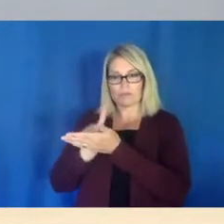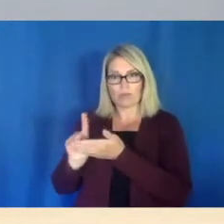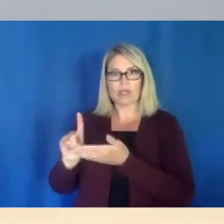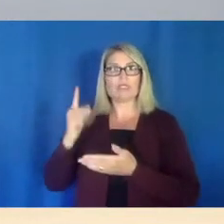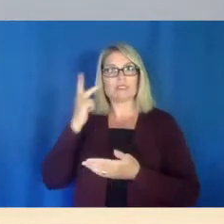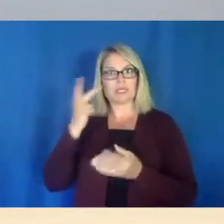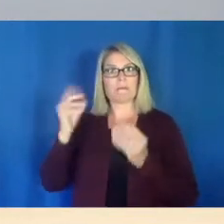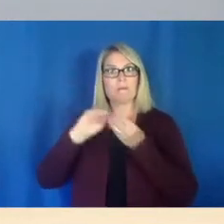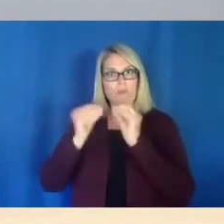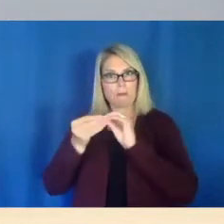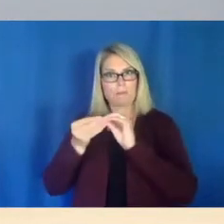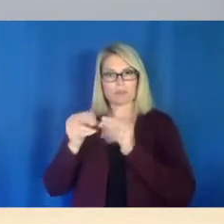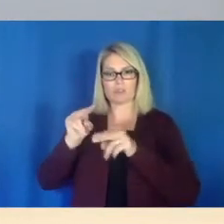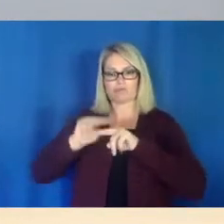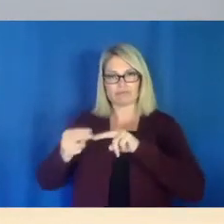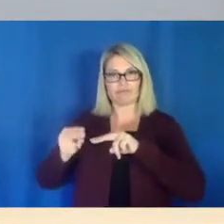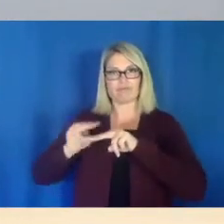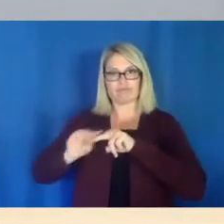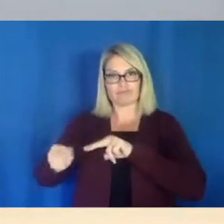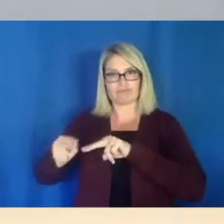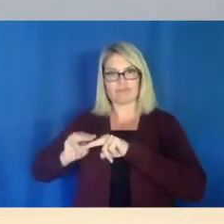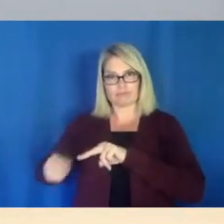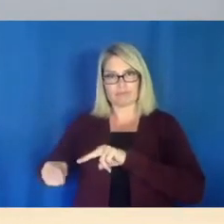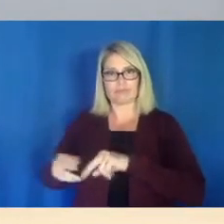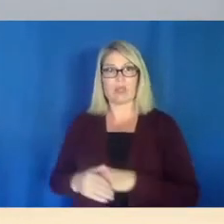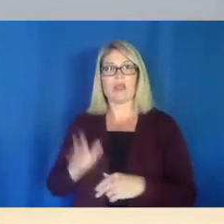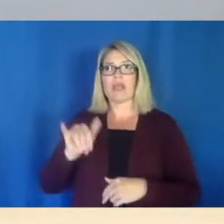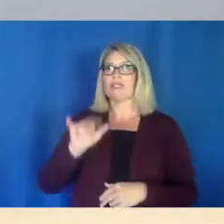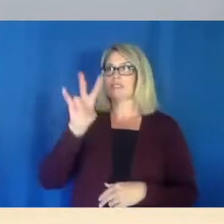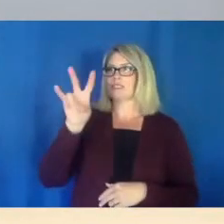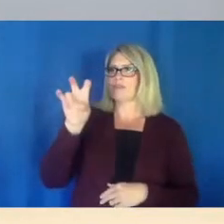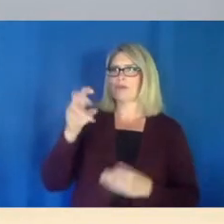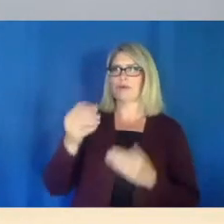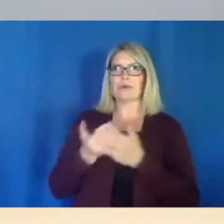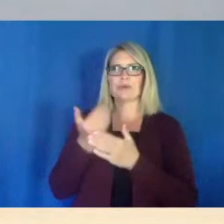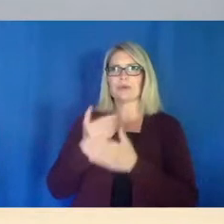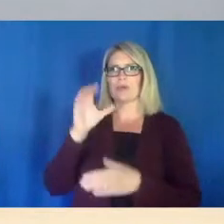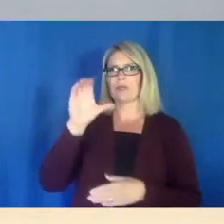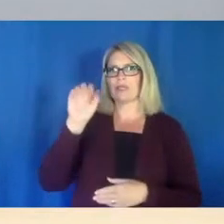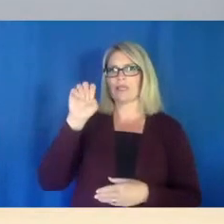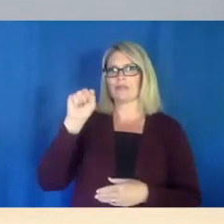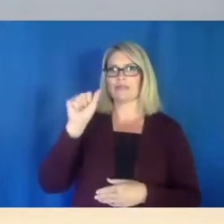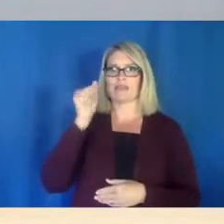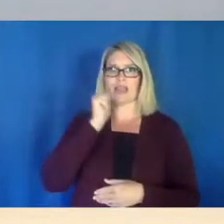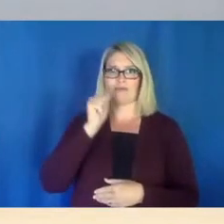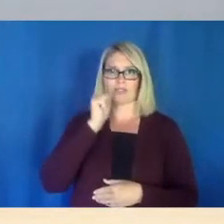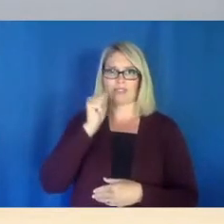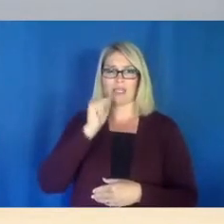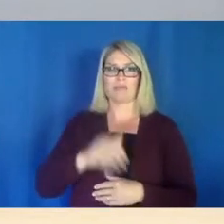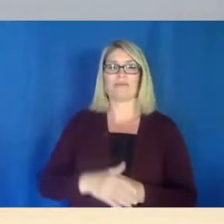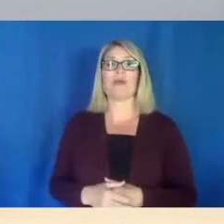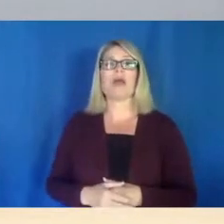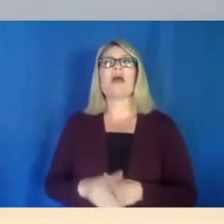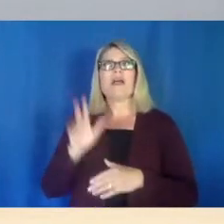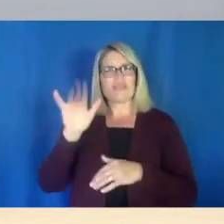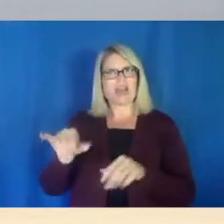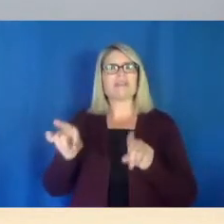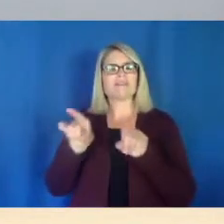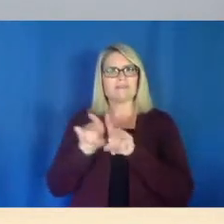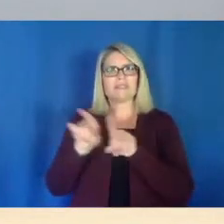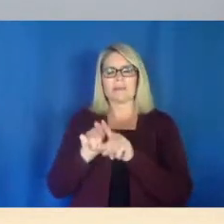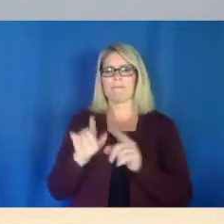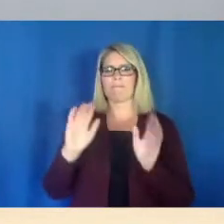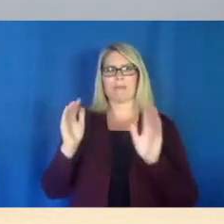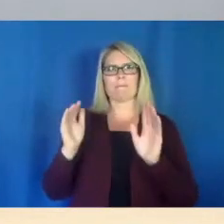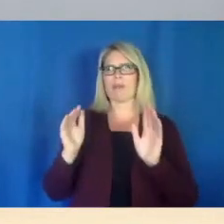down, and that's about just over 700 new cases a day, and that's a rate similar to what we experienced in the